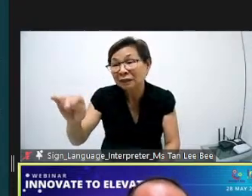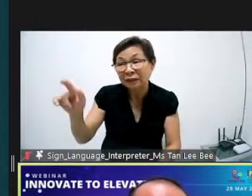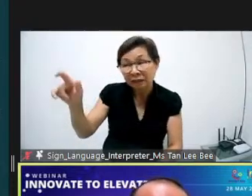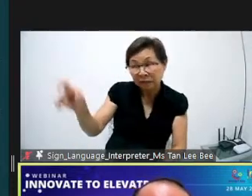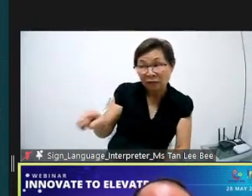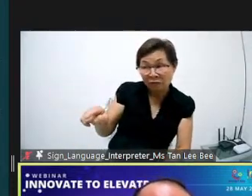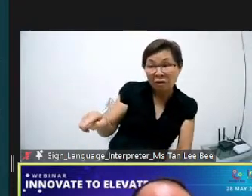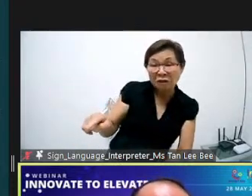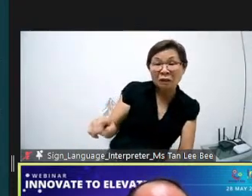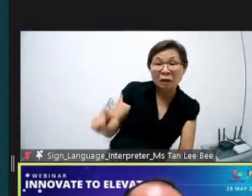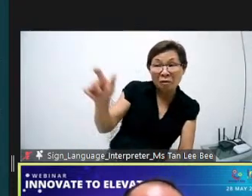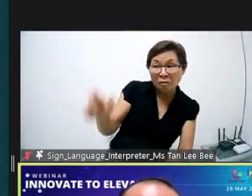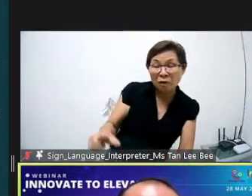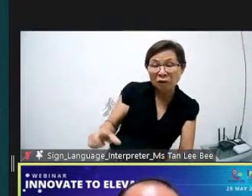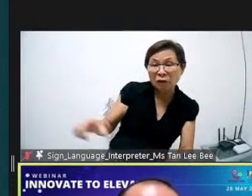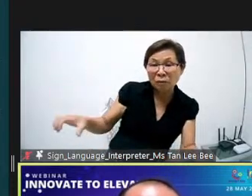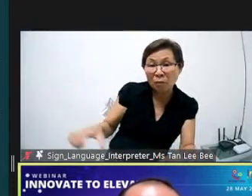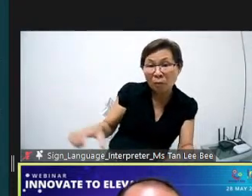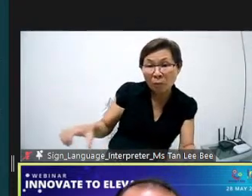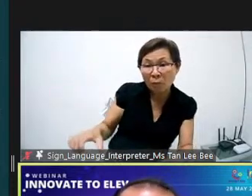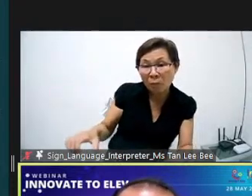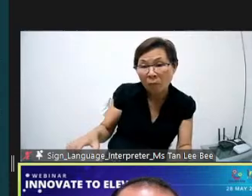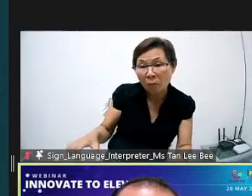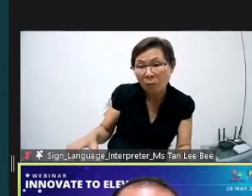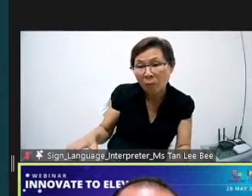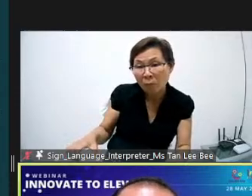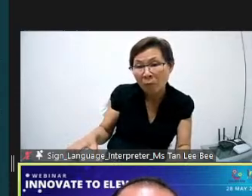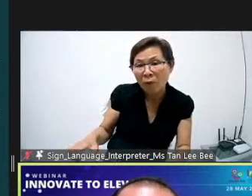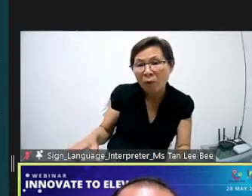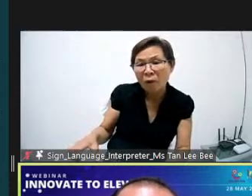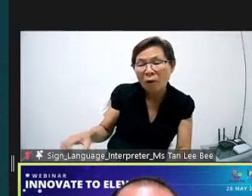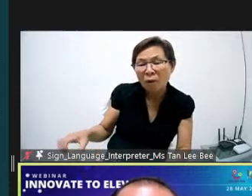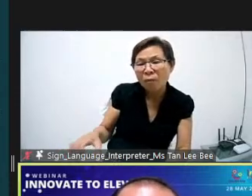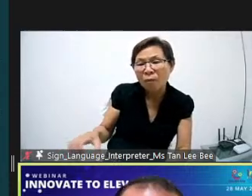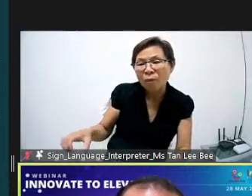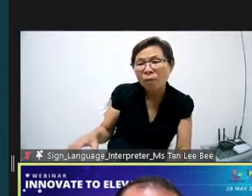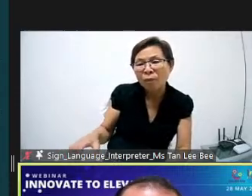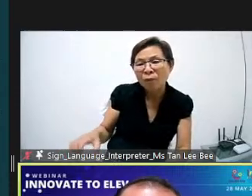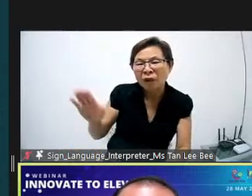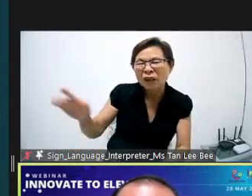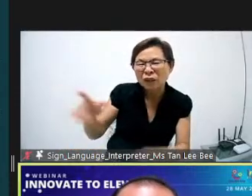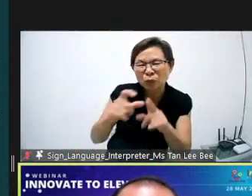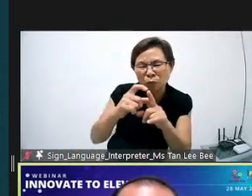create a metal. His word, his quote is very